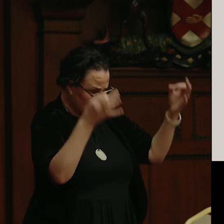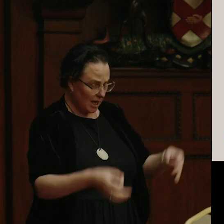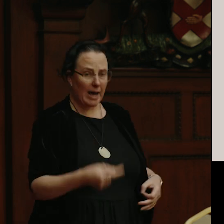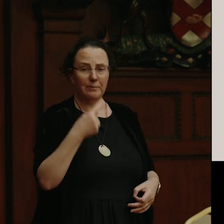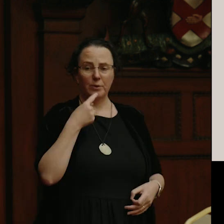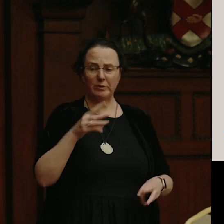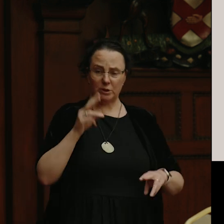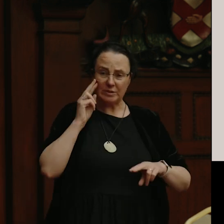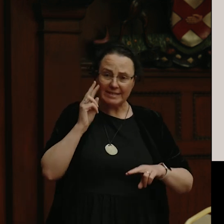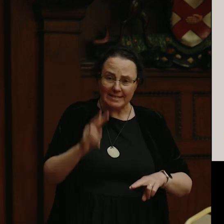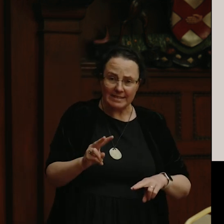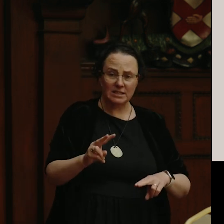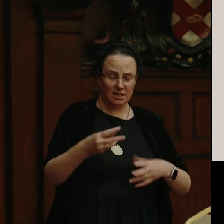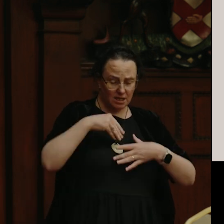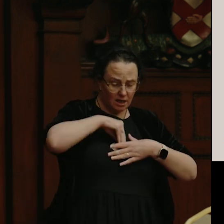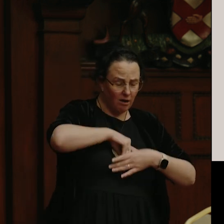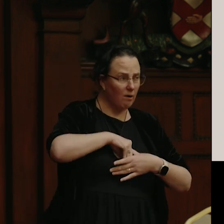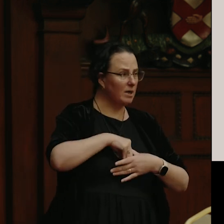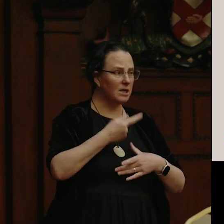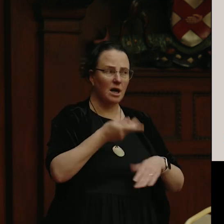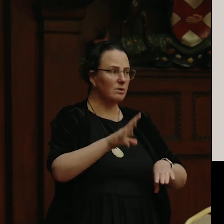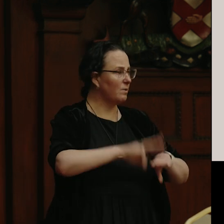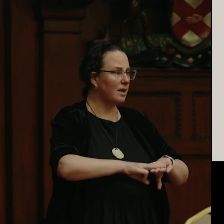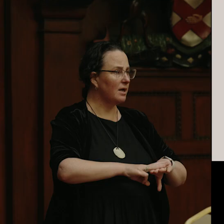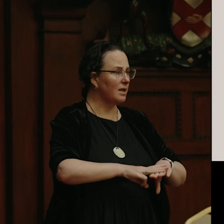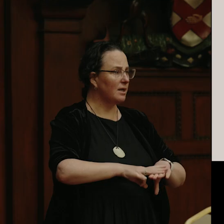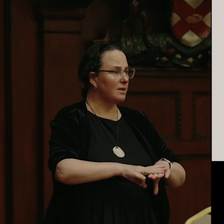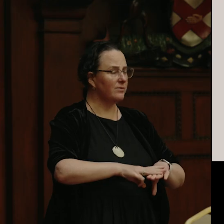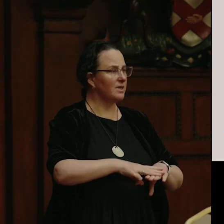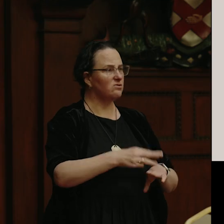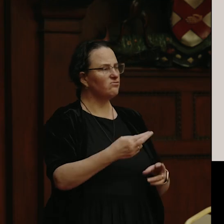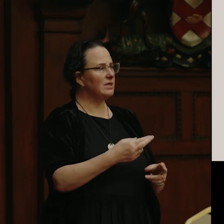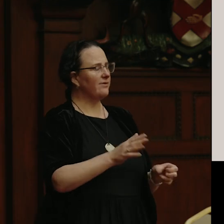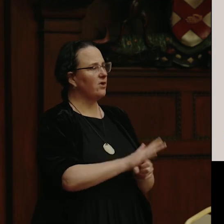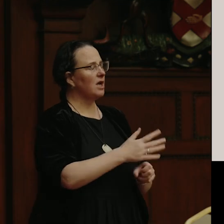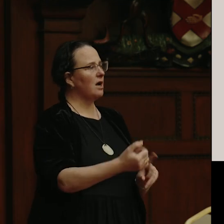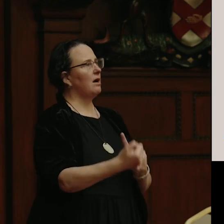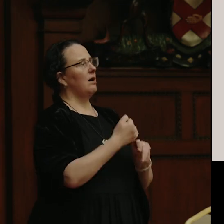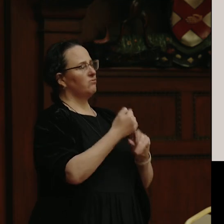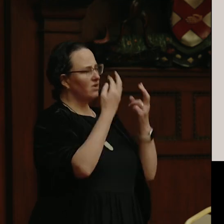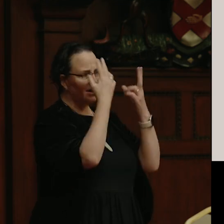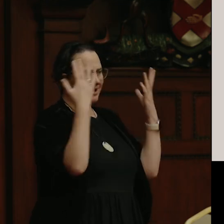don't see how unwell they are, that they don't necessarily get it.